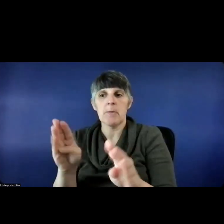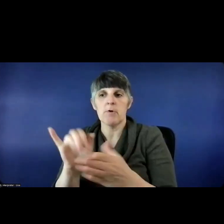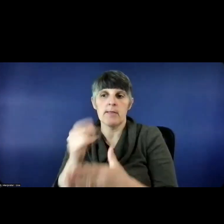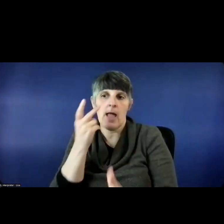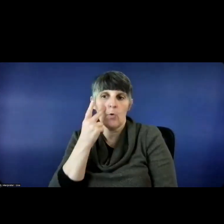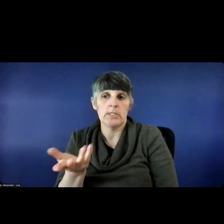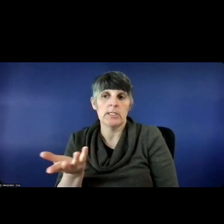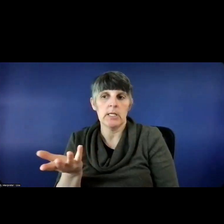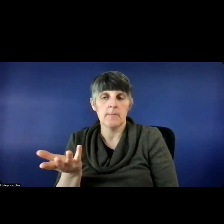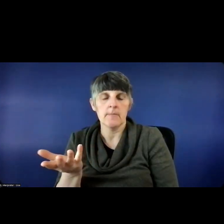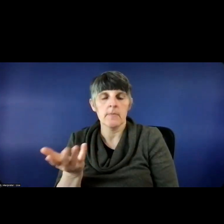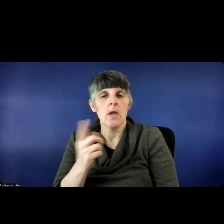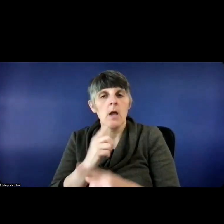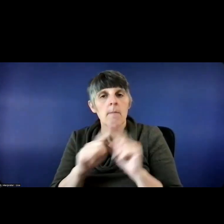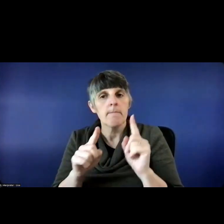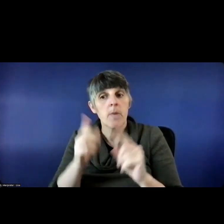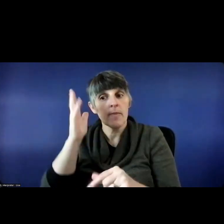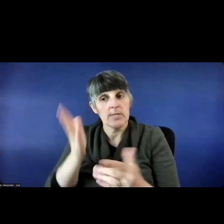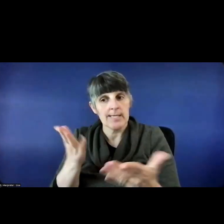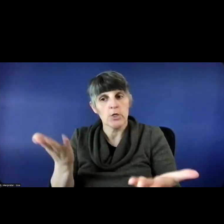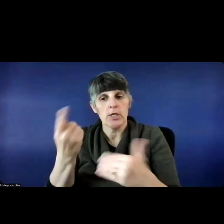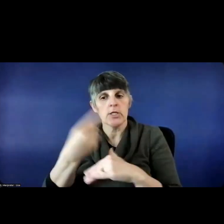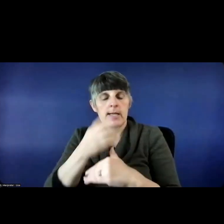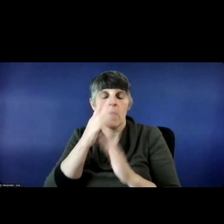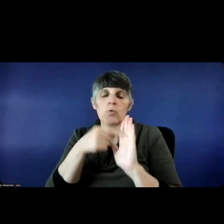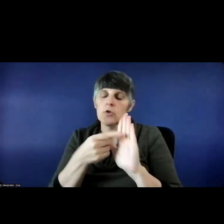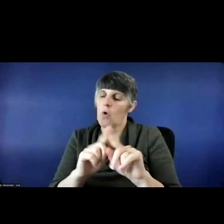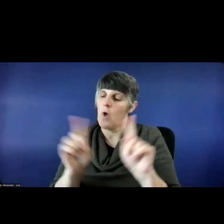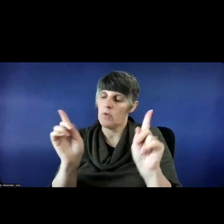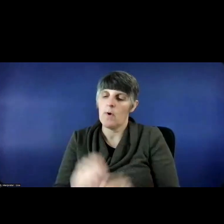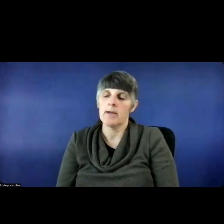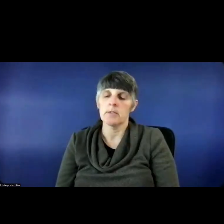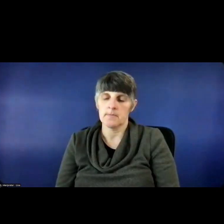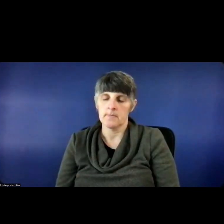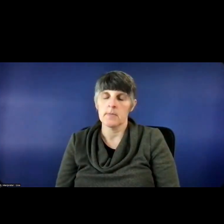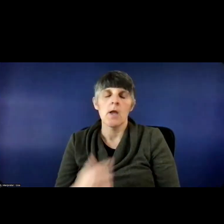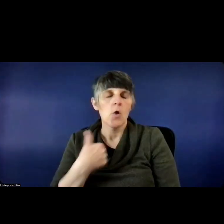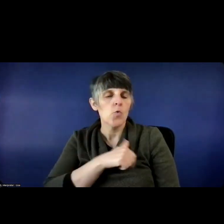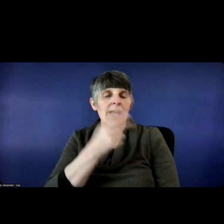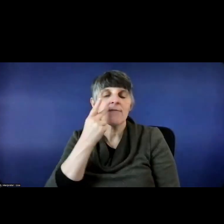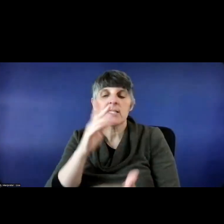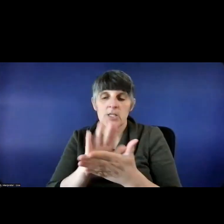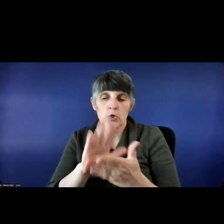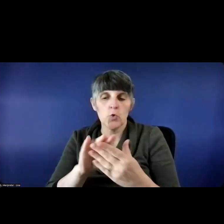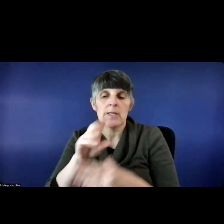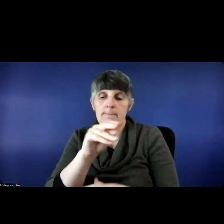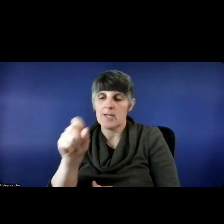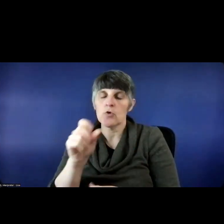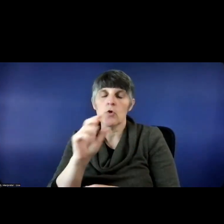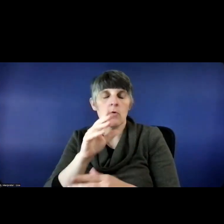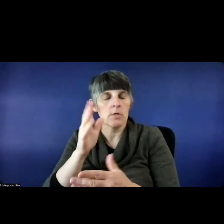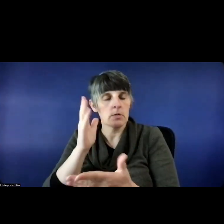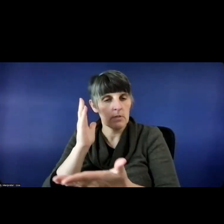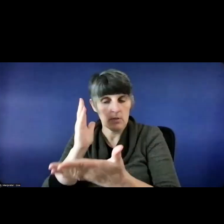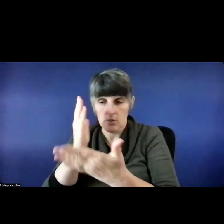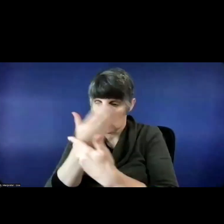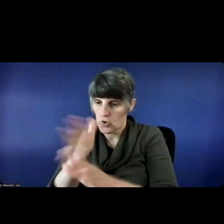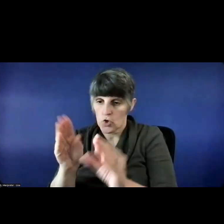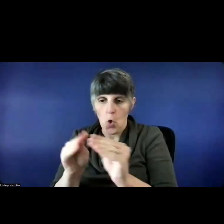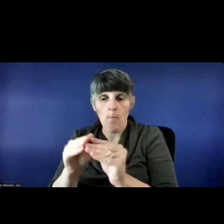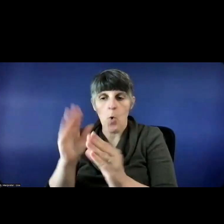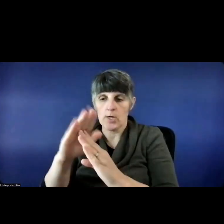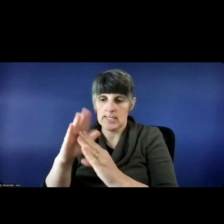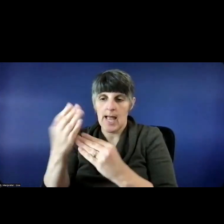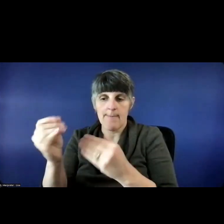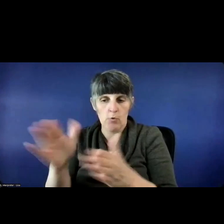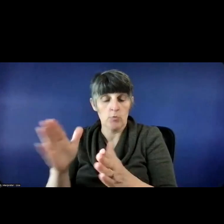see. But the presenters here today will show us otherwise. And we have seen schools in Massachusetts remove timeout rooms, and they have been successful